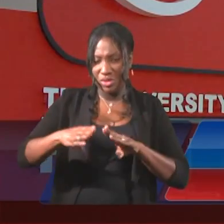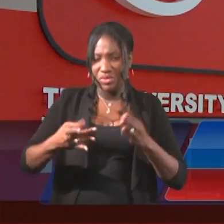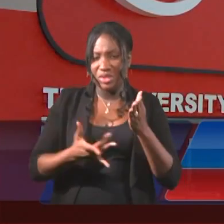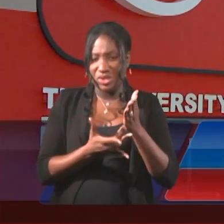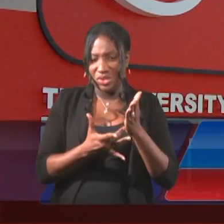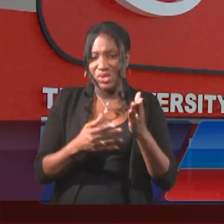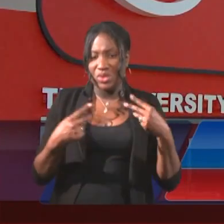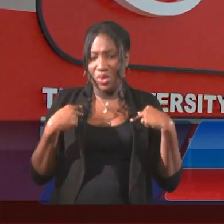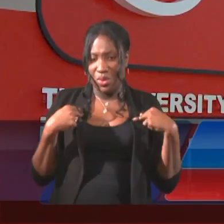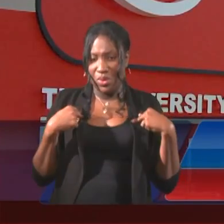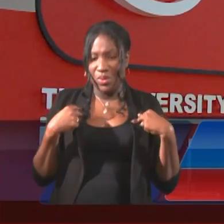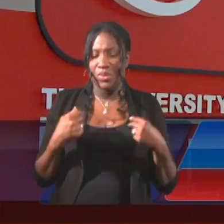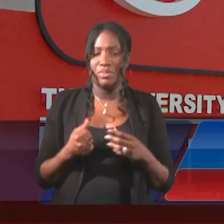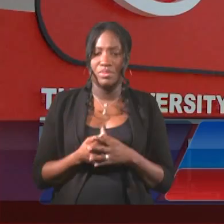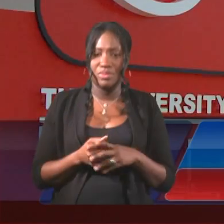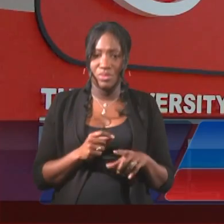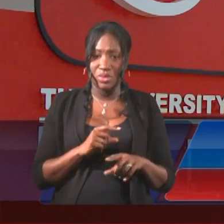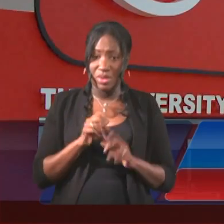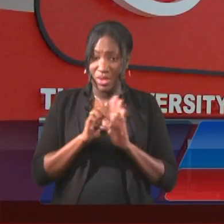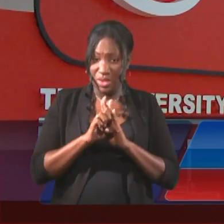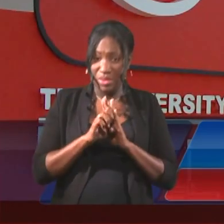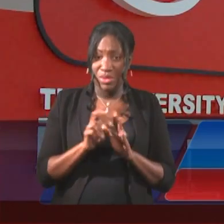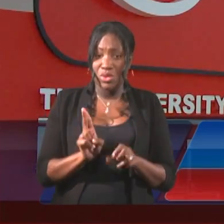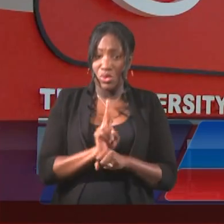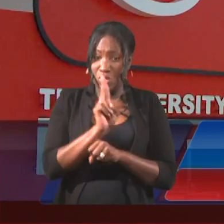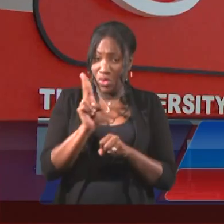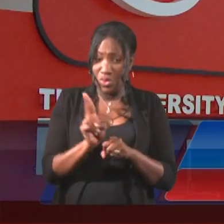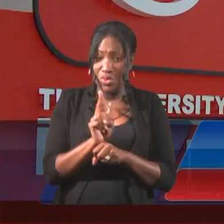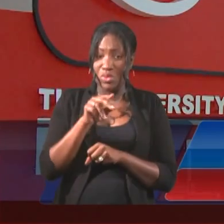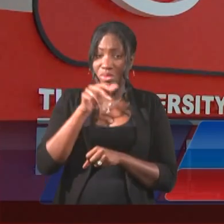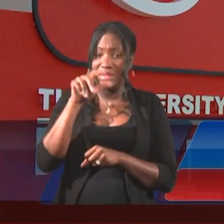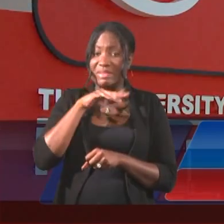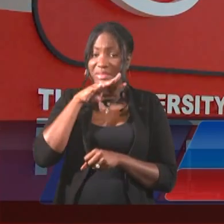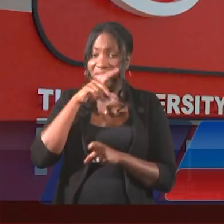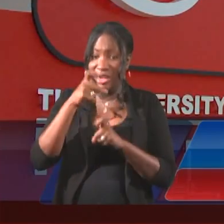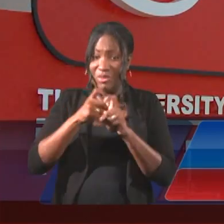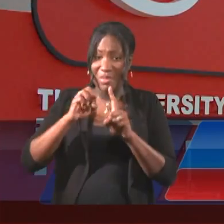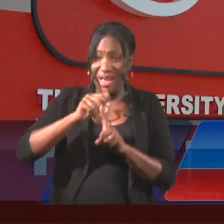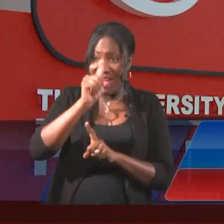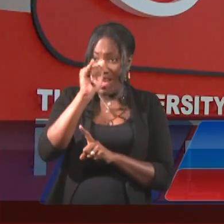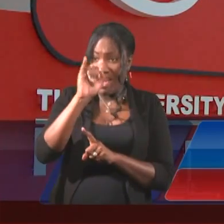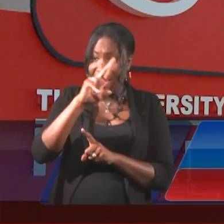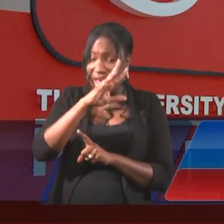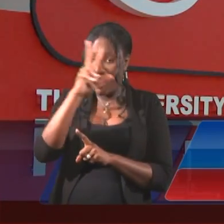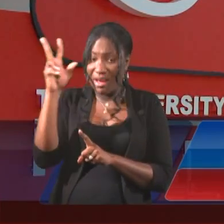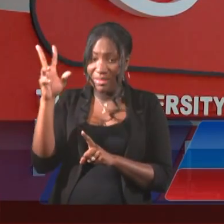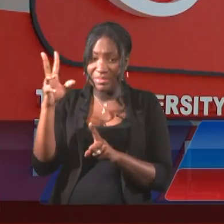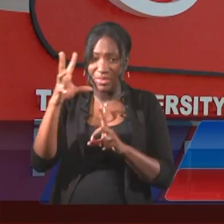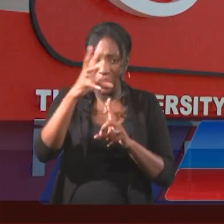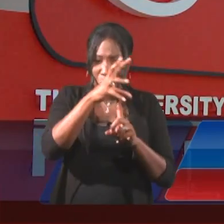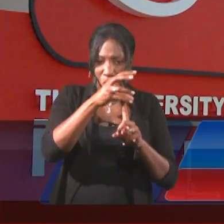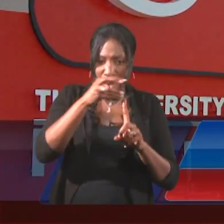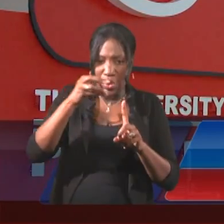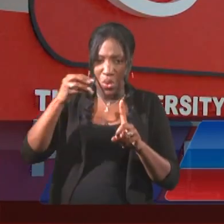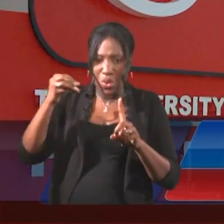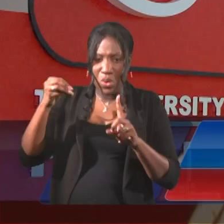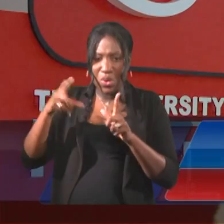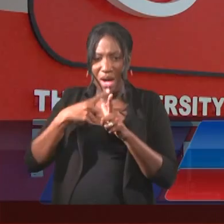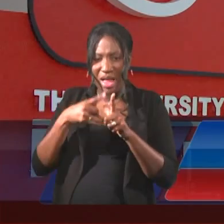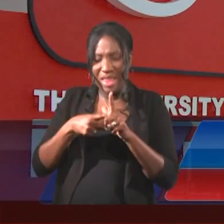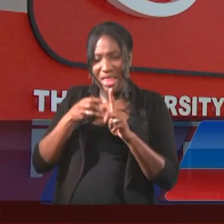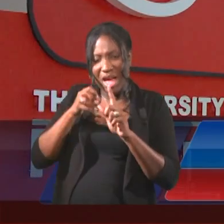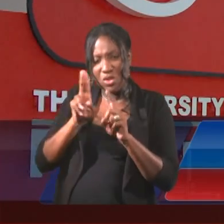there. Direct air capture is taking the CO2 straight from the air and removing it and either injecting it permanently in some storage